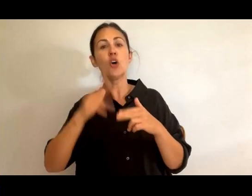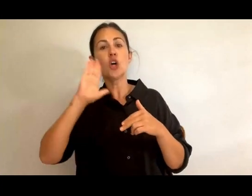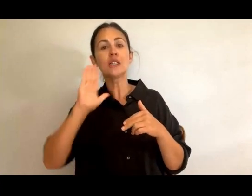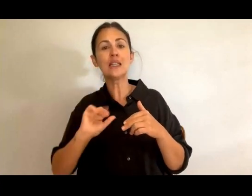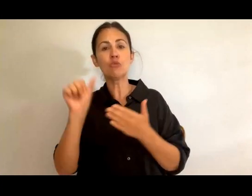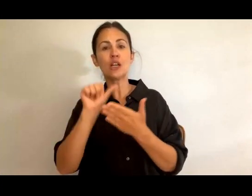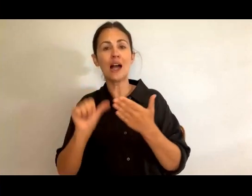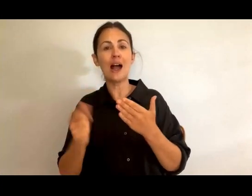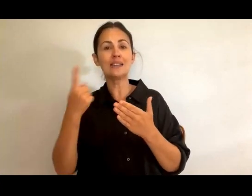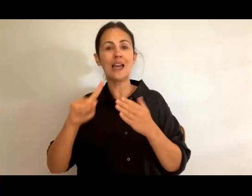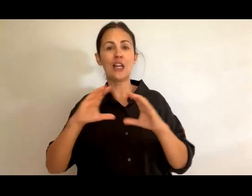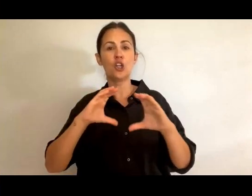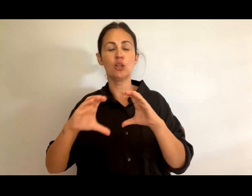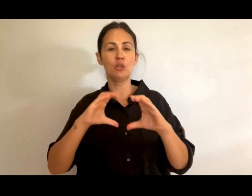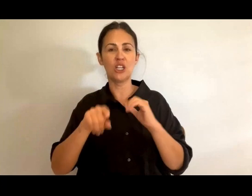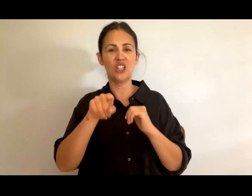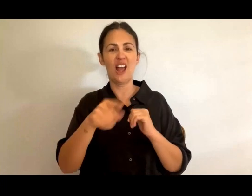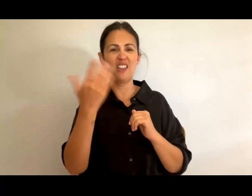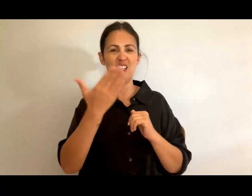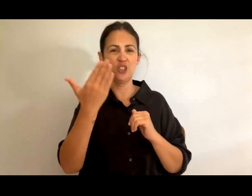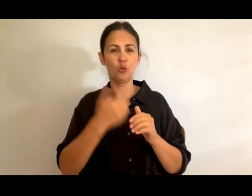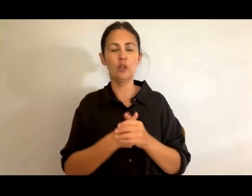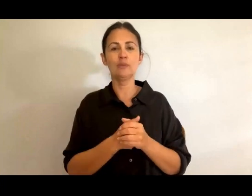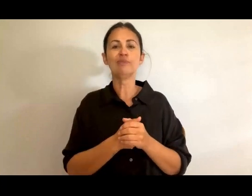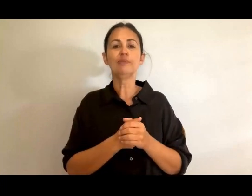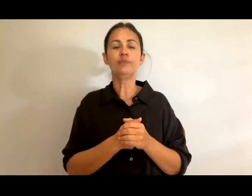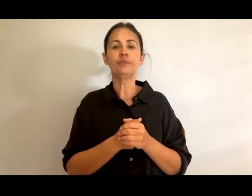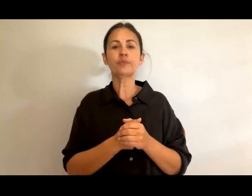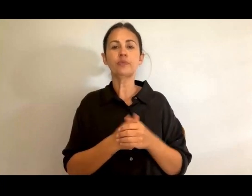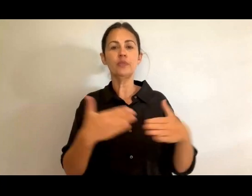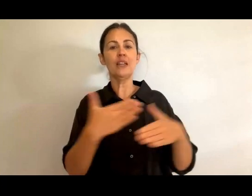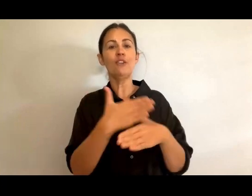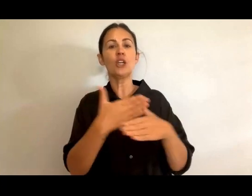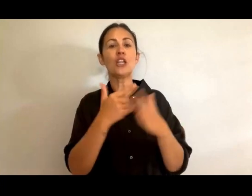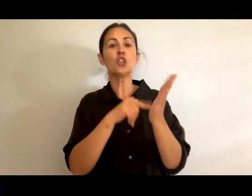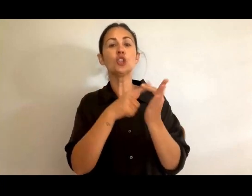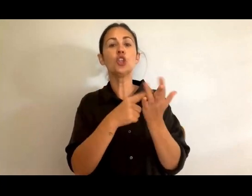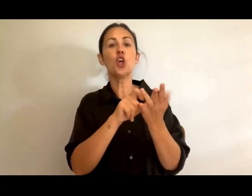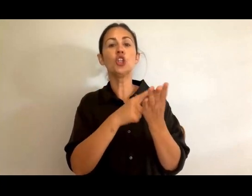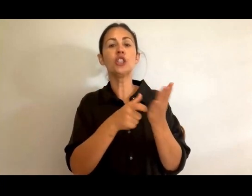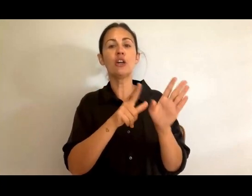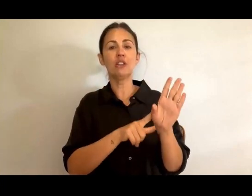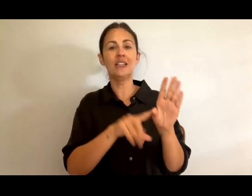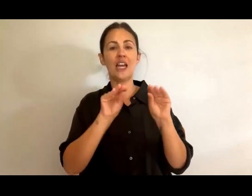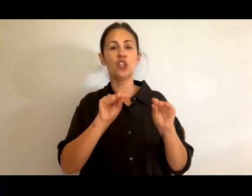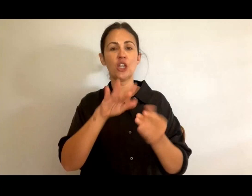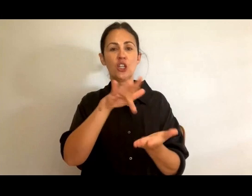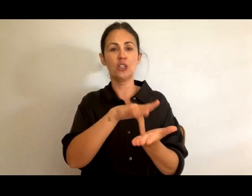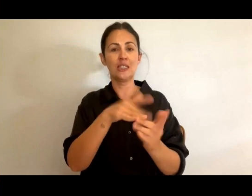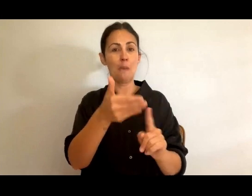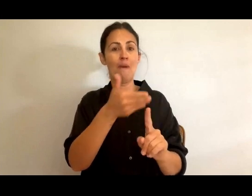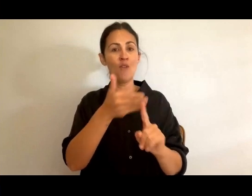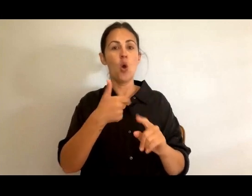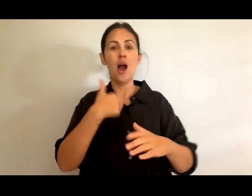a vocational tertiary education provider in Aotearoa, New Zealand. Prior to moving into this management role, I spent over 8 years as